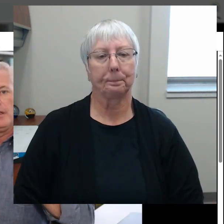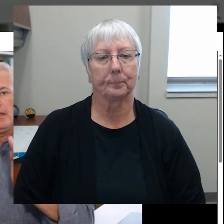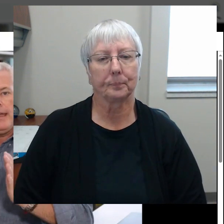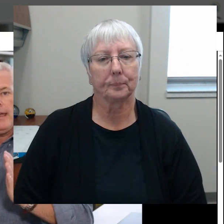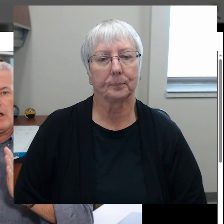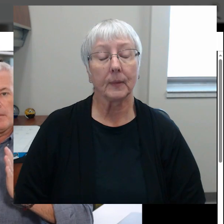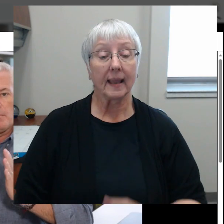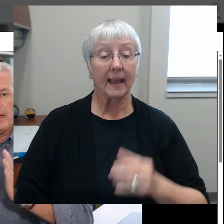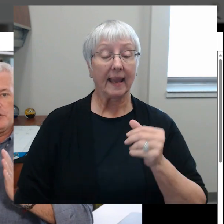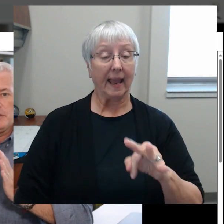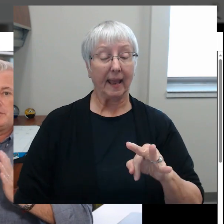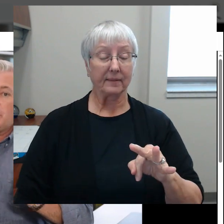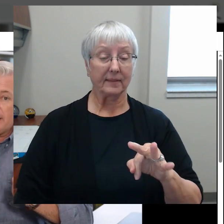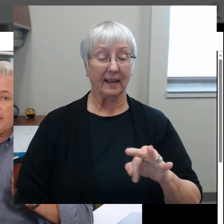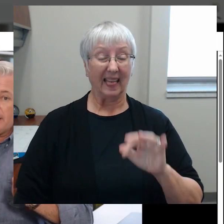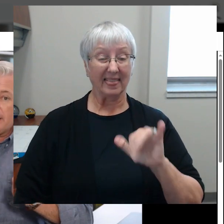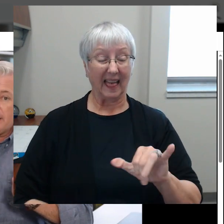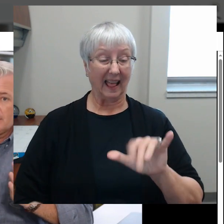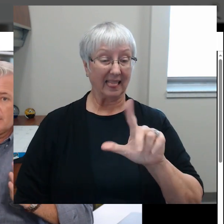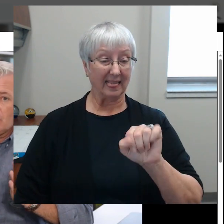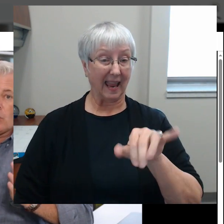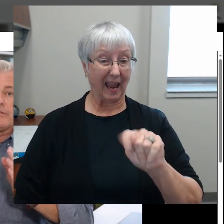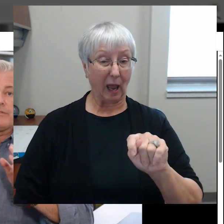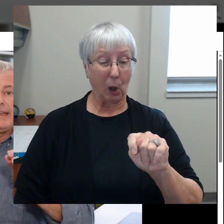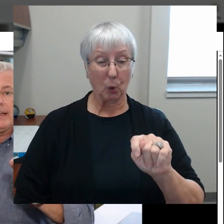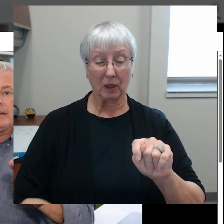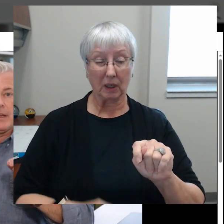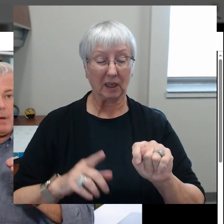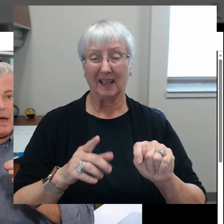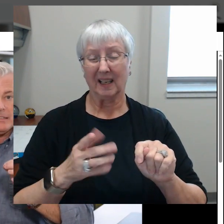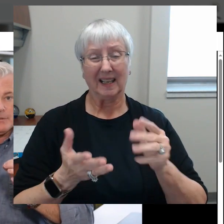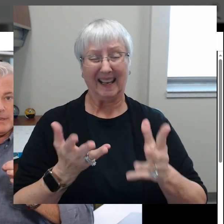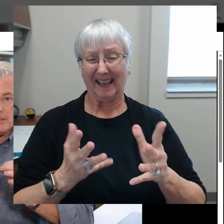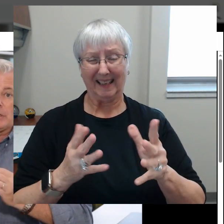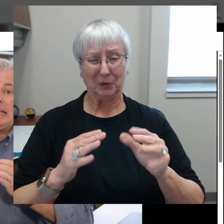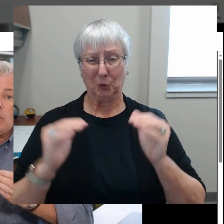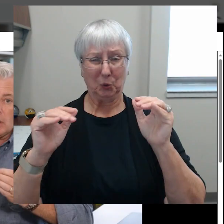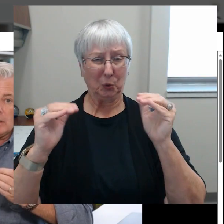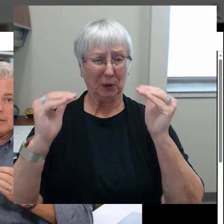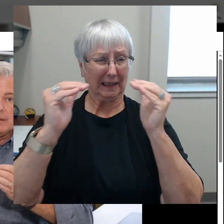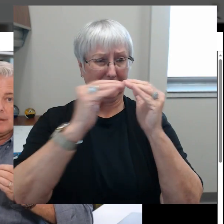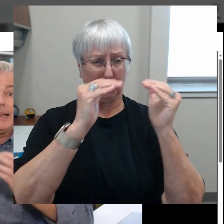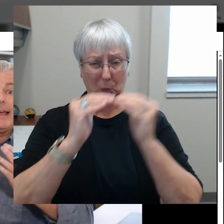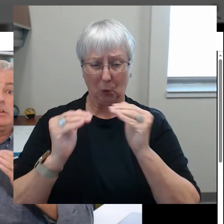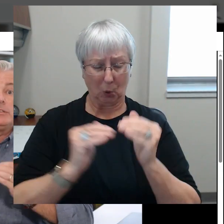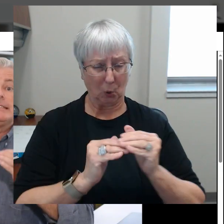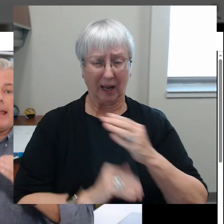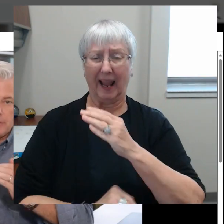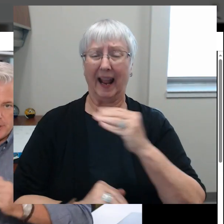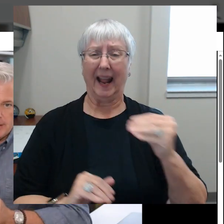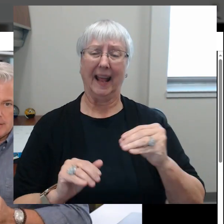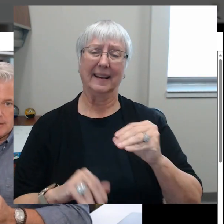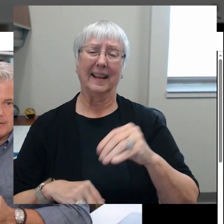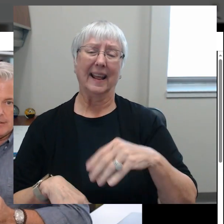If the layout on the page is too even, or if the negative and positive spaces are equal, the layout